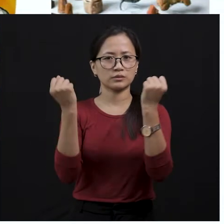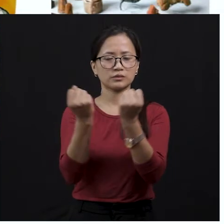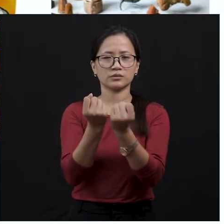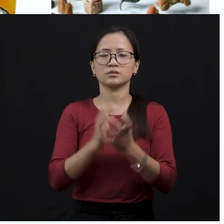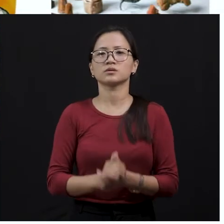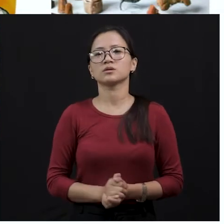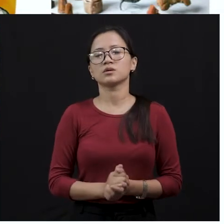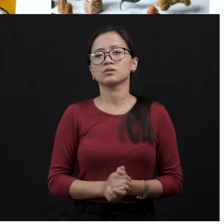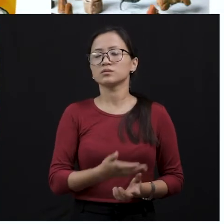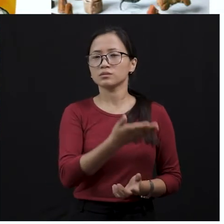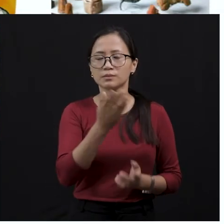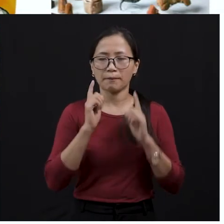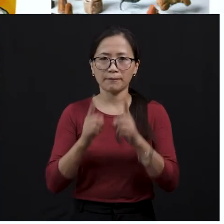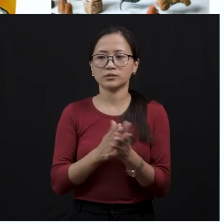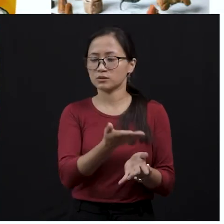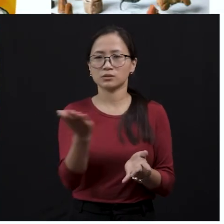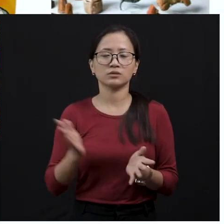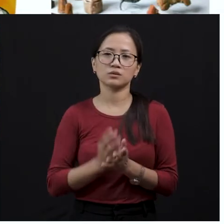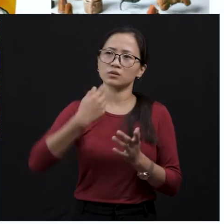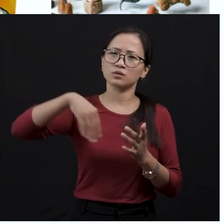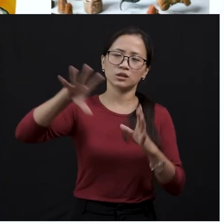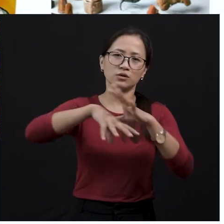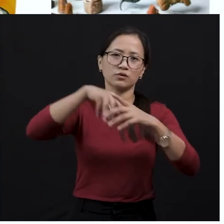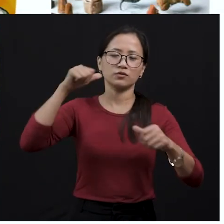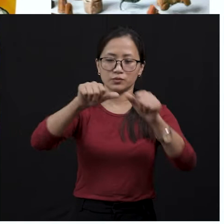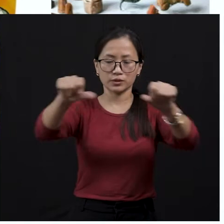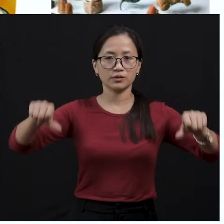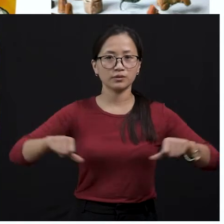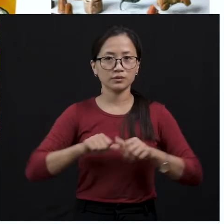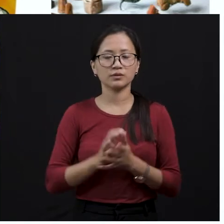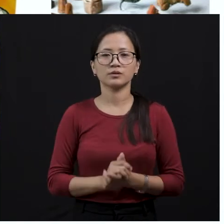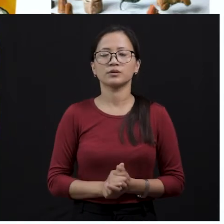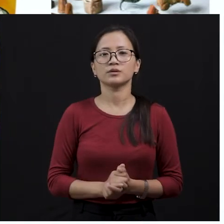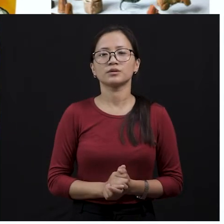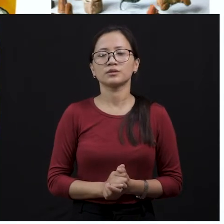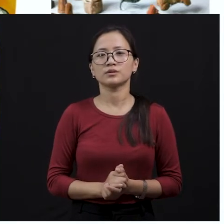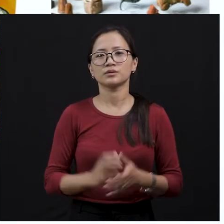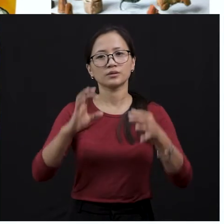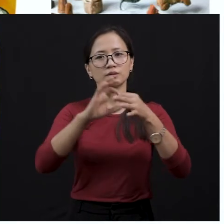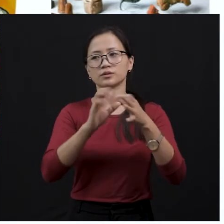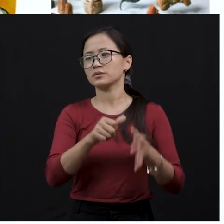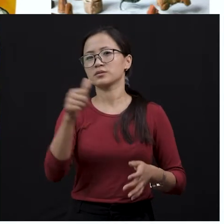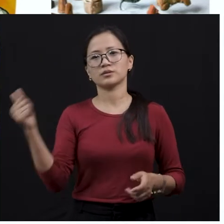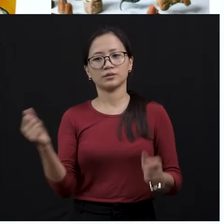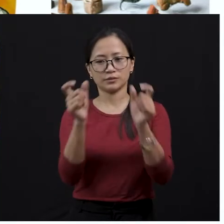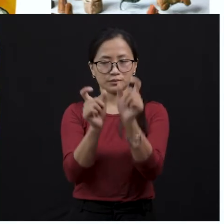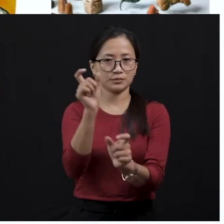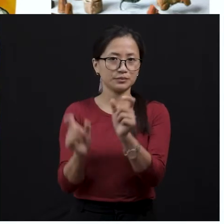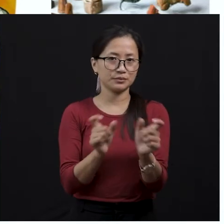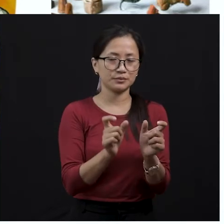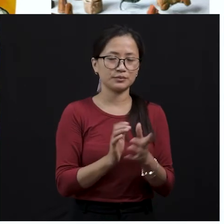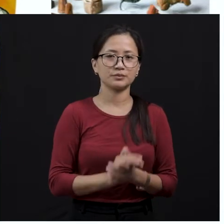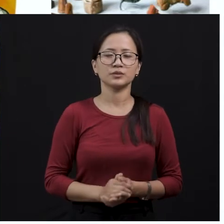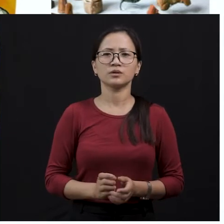society, but they were also going out from their area and they were connecting with other people.